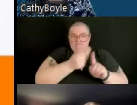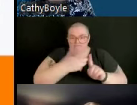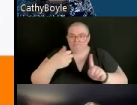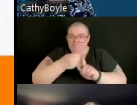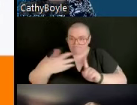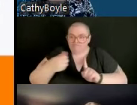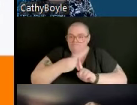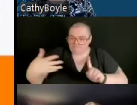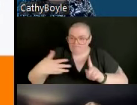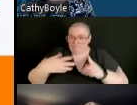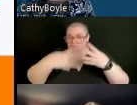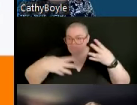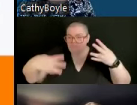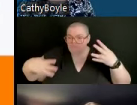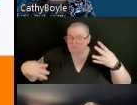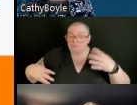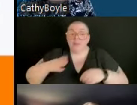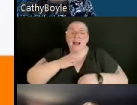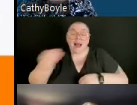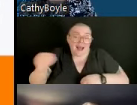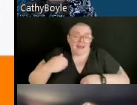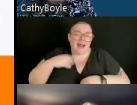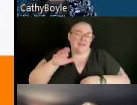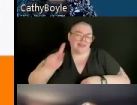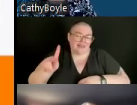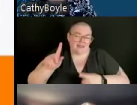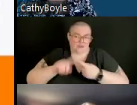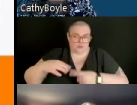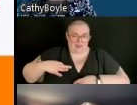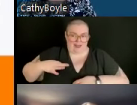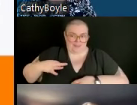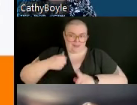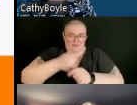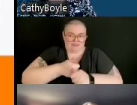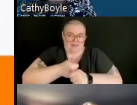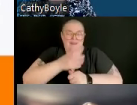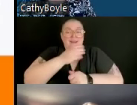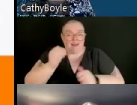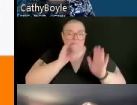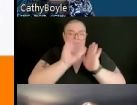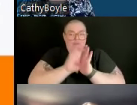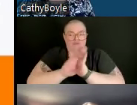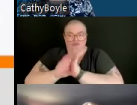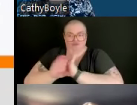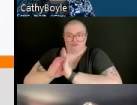And we have links to the applications here, and we also have pictures.